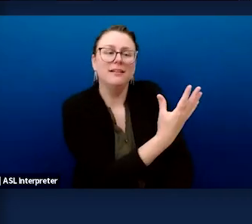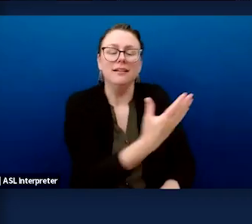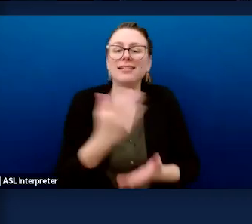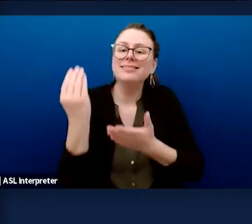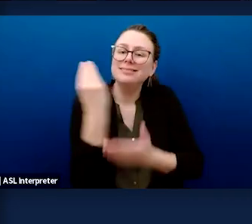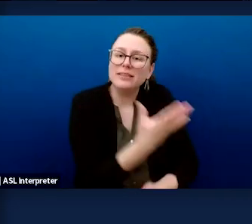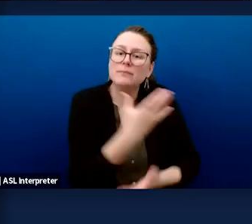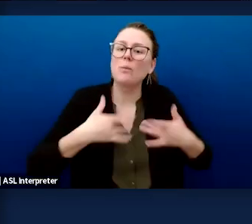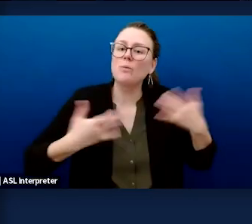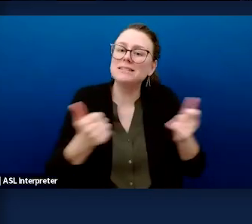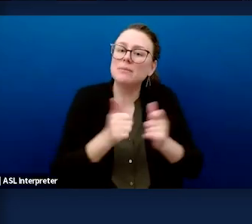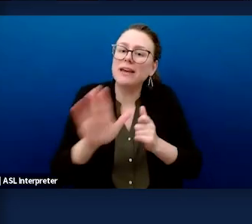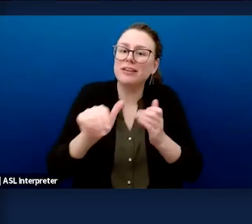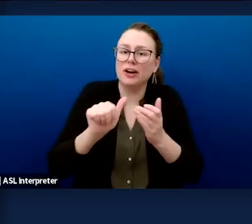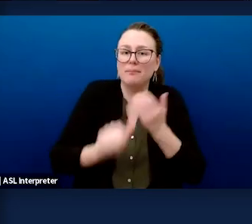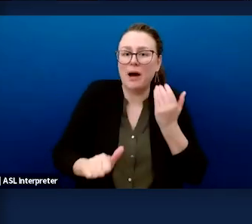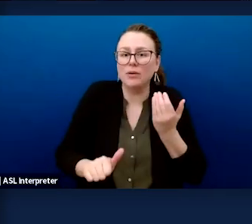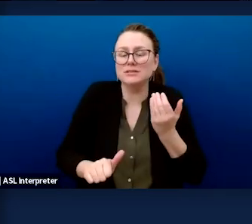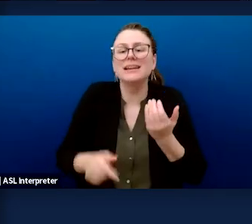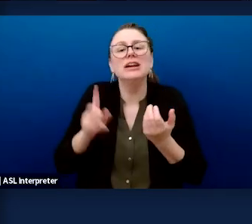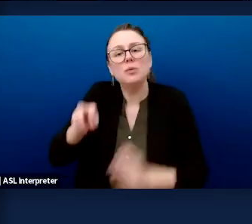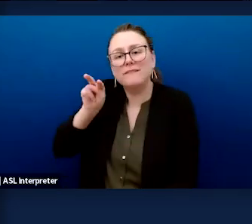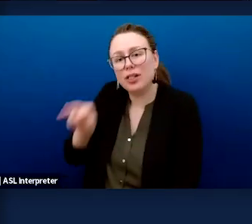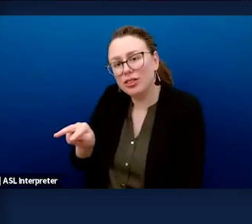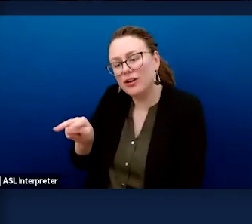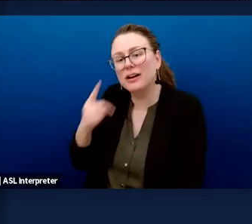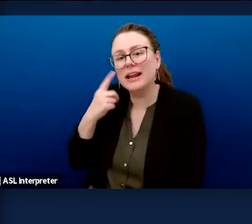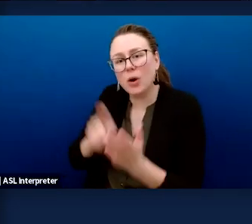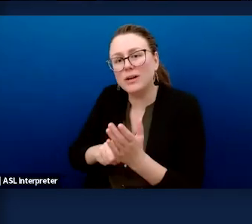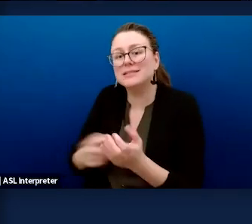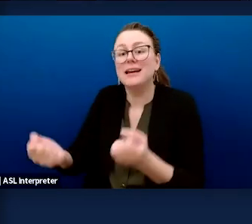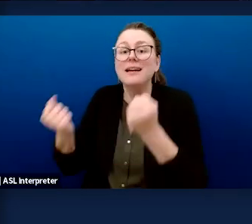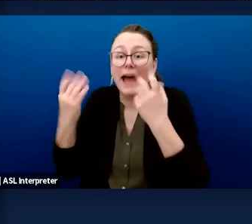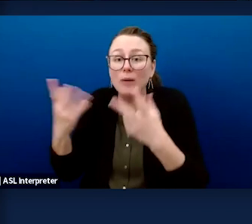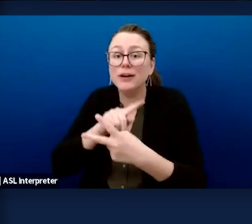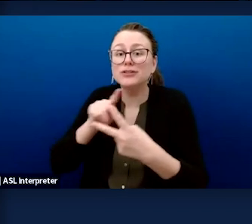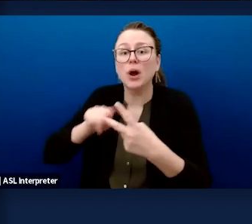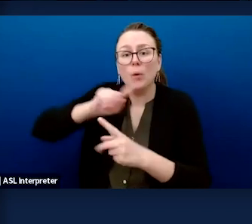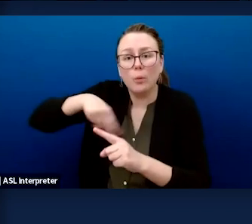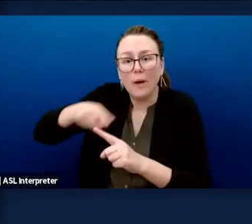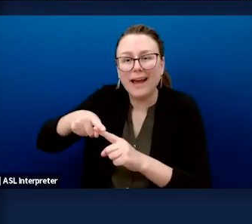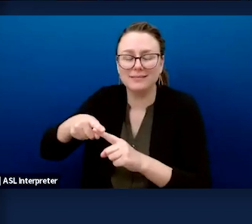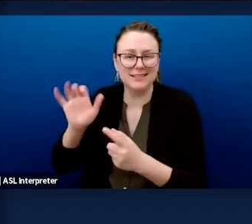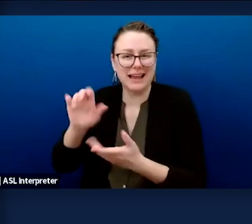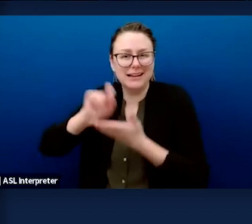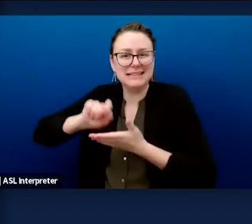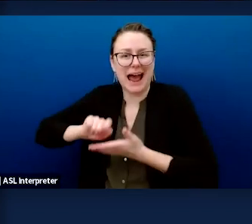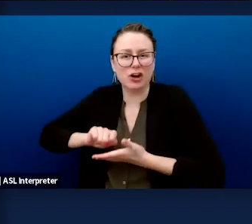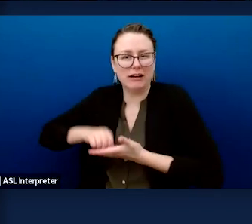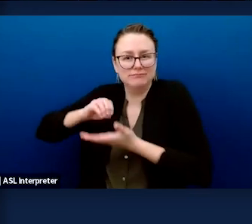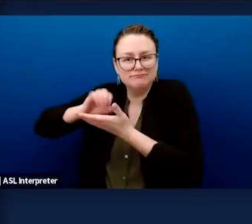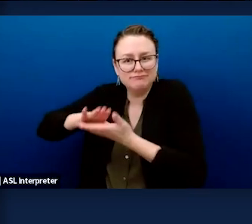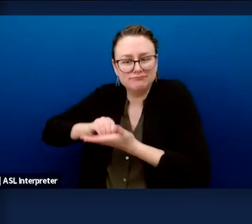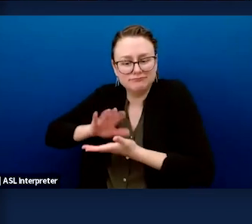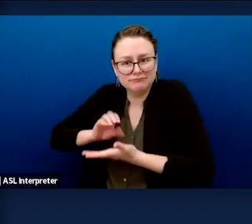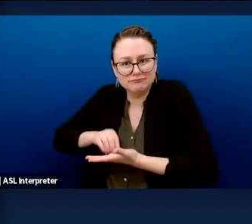with your bowels. If you look at your poop and tell them how much is coming out, when it's coming out, creating a bowel diary. In terms of